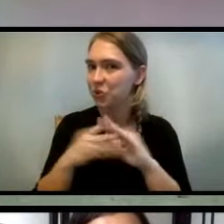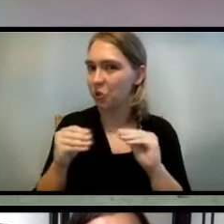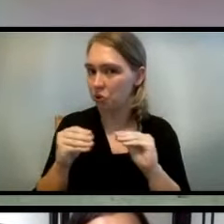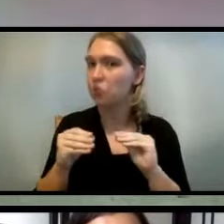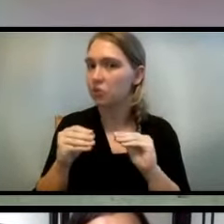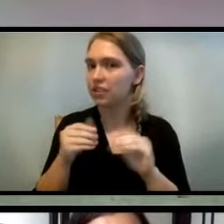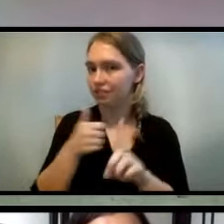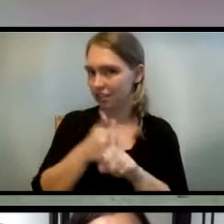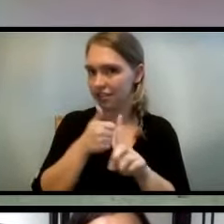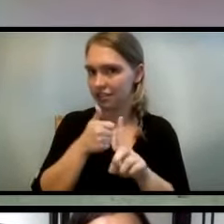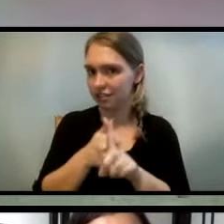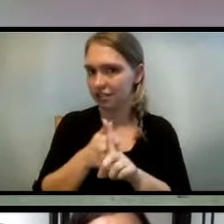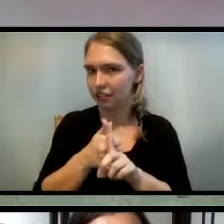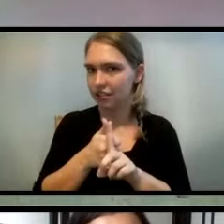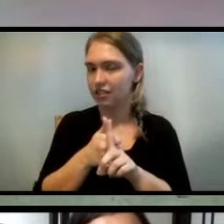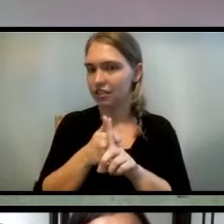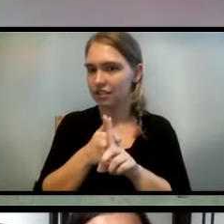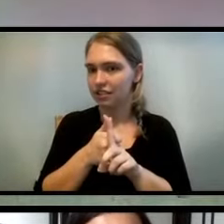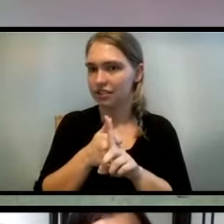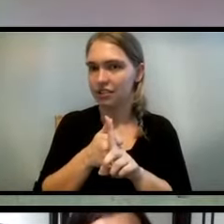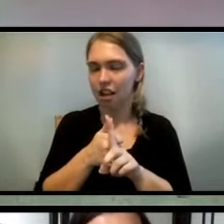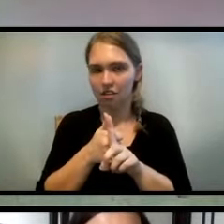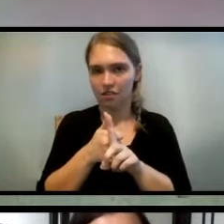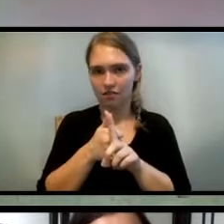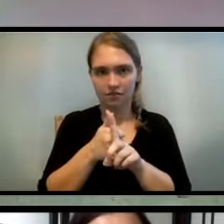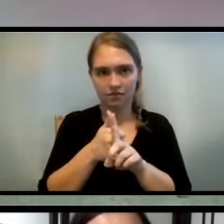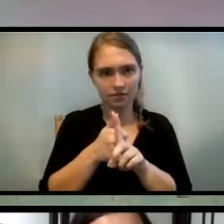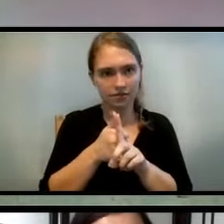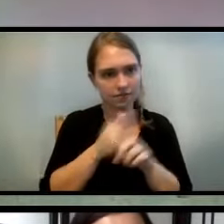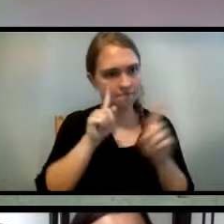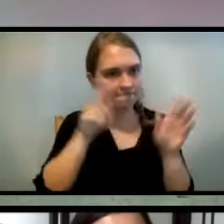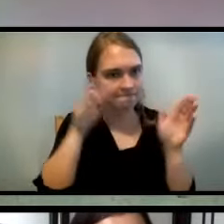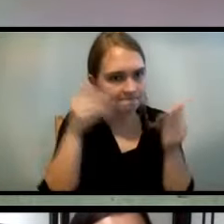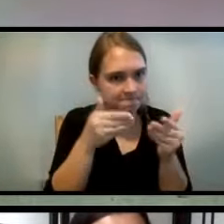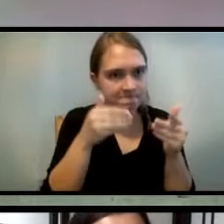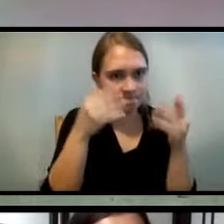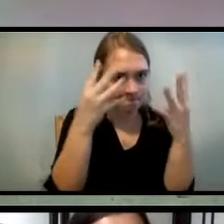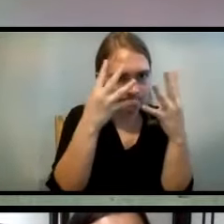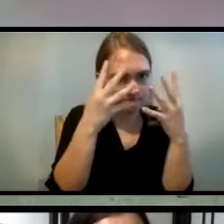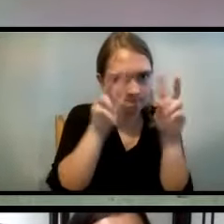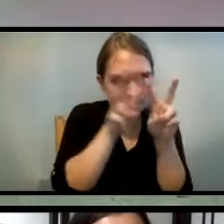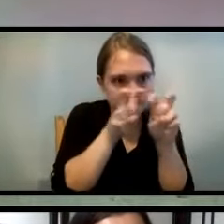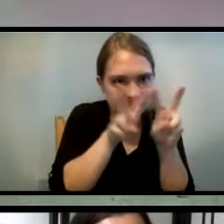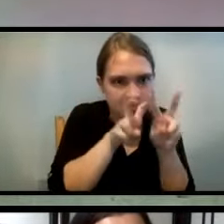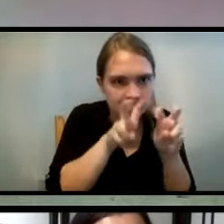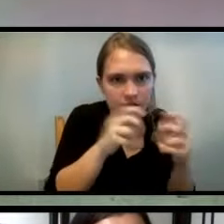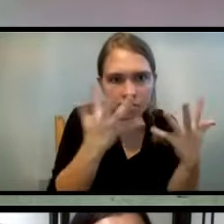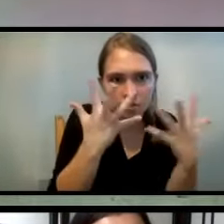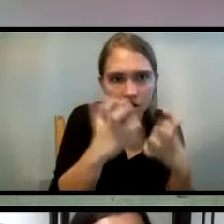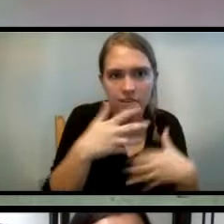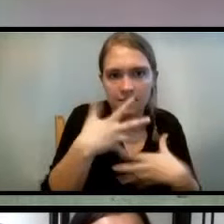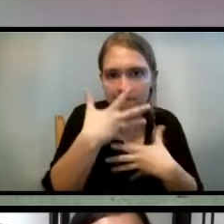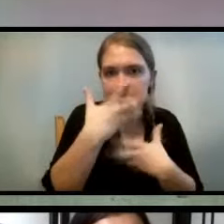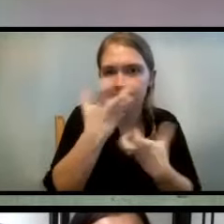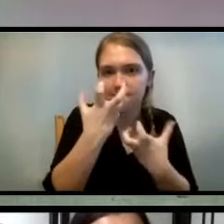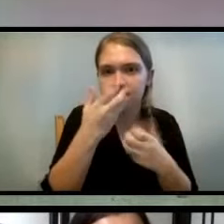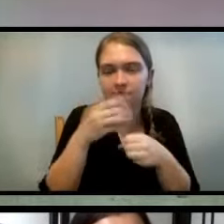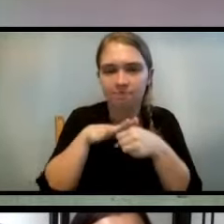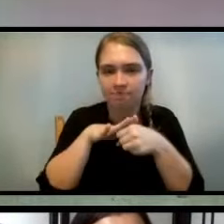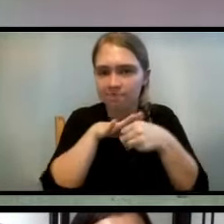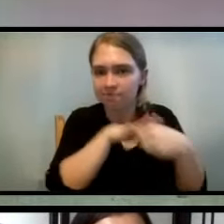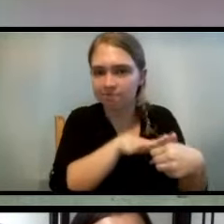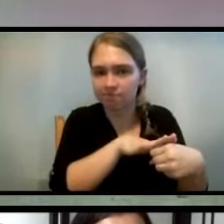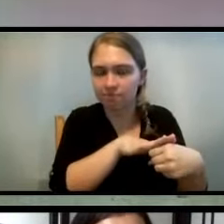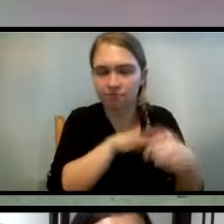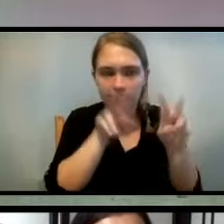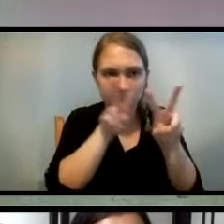are unflinching in their examinations of darkness and anger and oppression, that